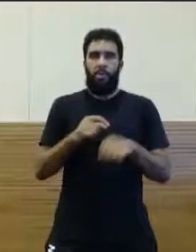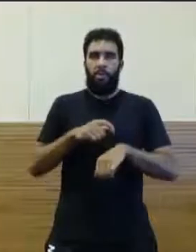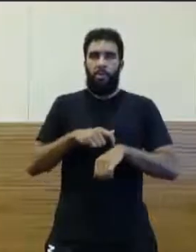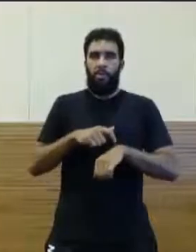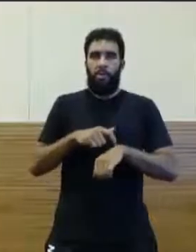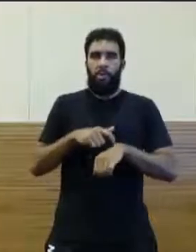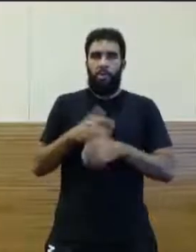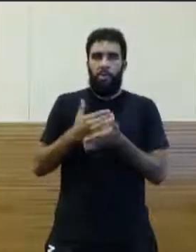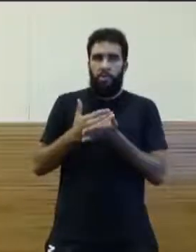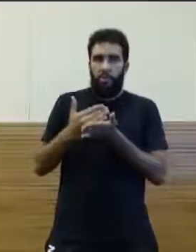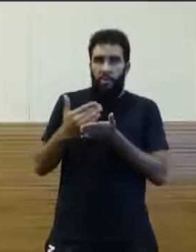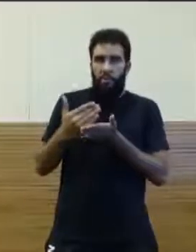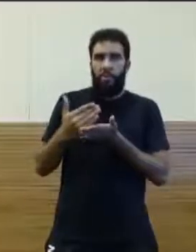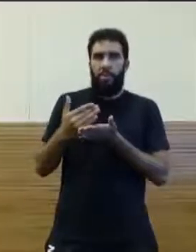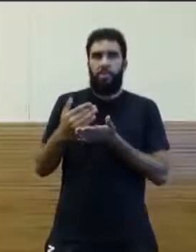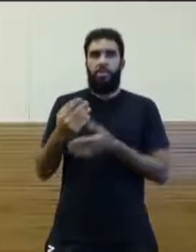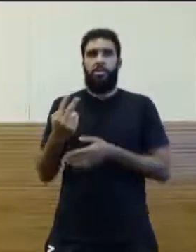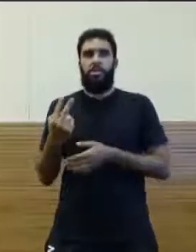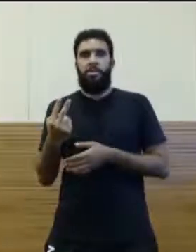And